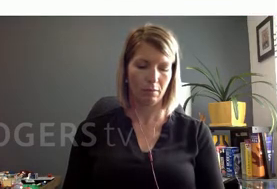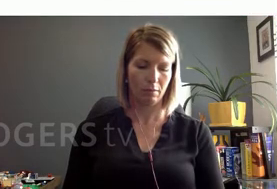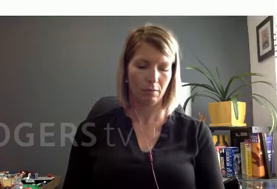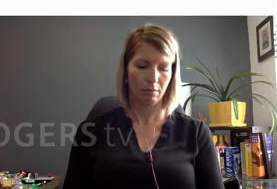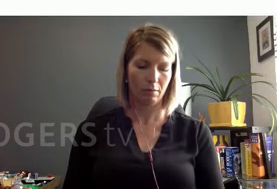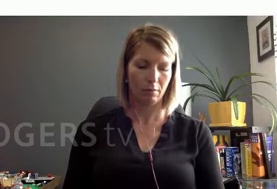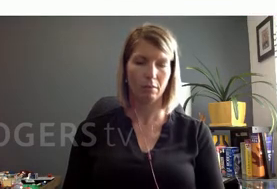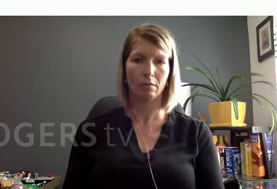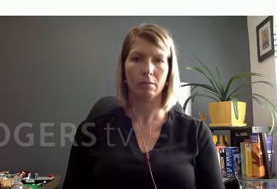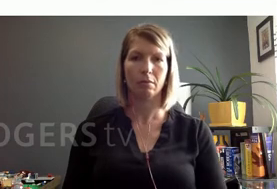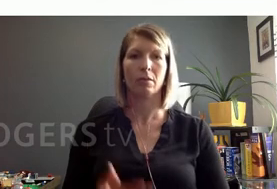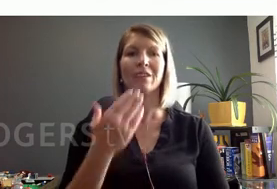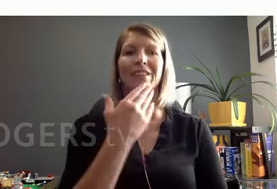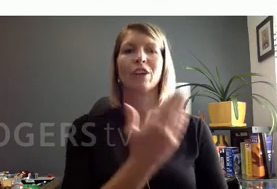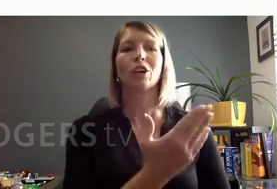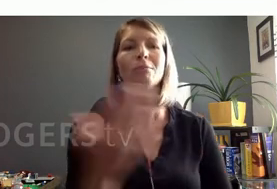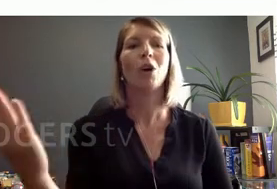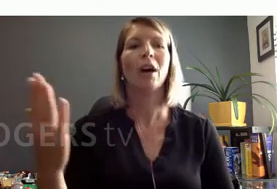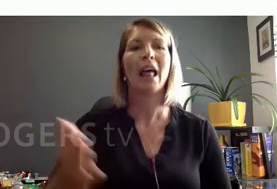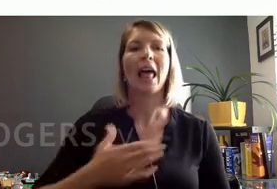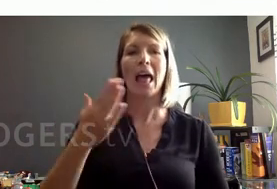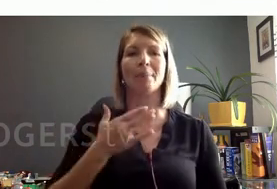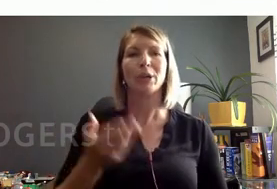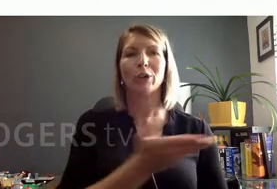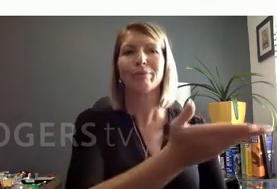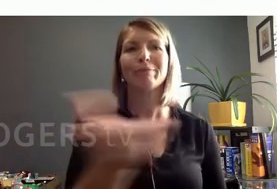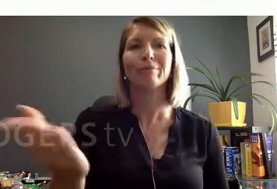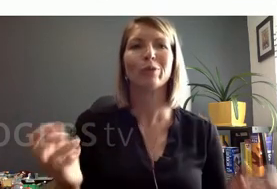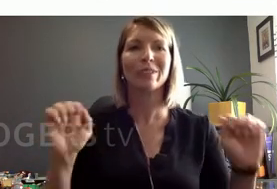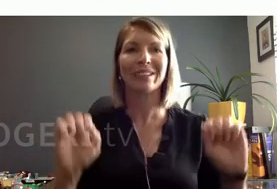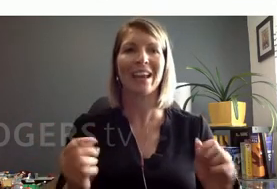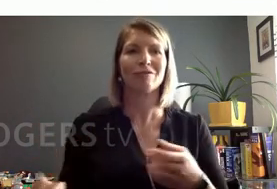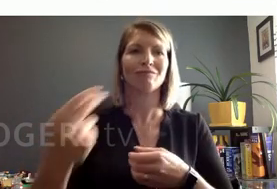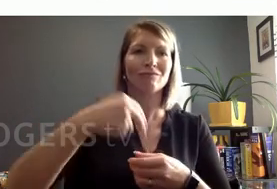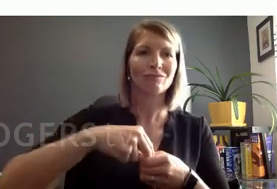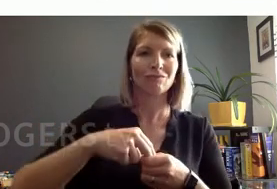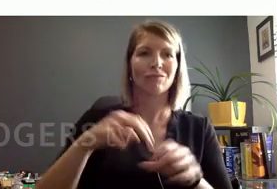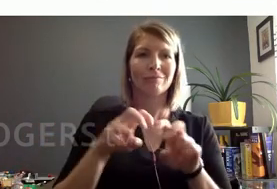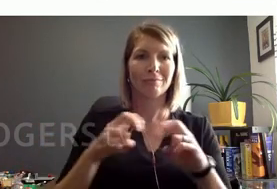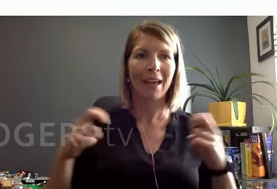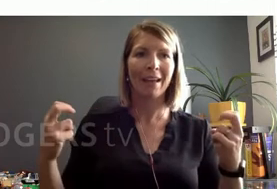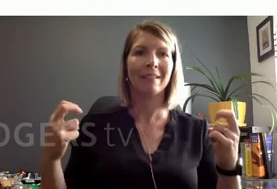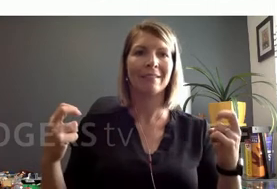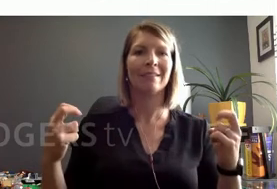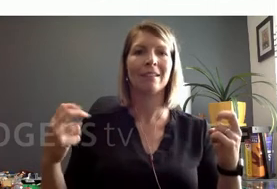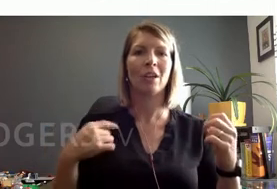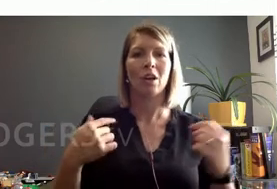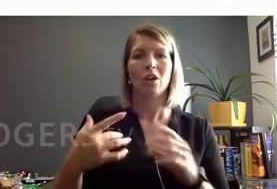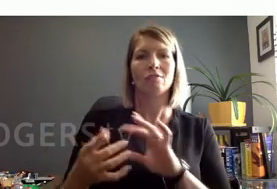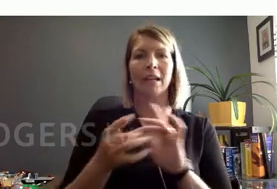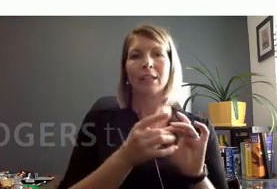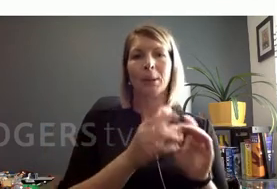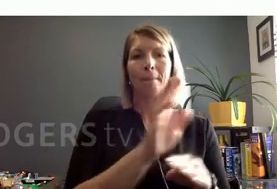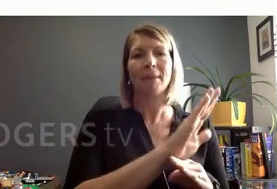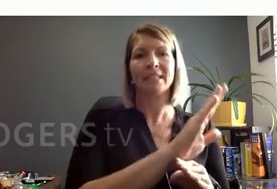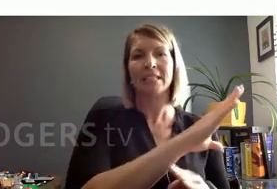So good morning. I'm delighted that you could join our panel session today on multiculturalism in businesses and communities in Newfoundland and Labrador.